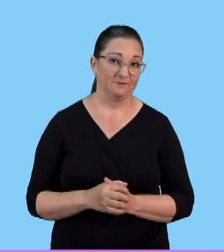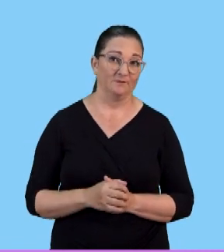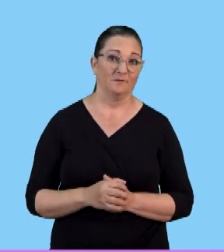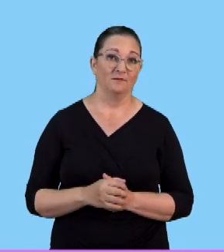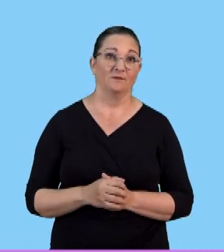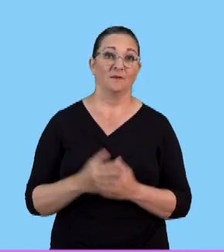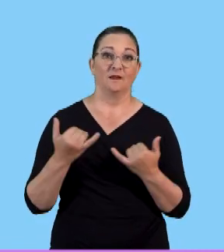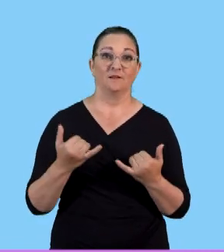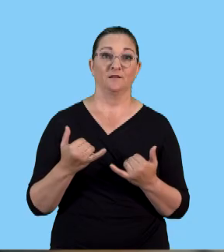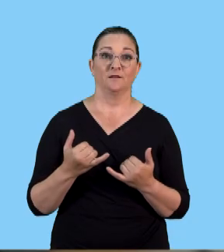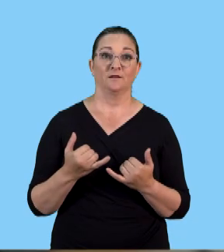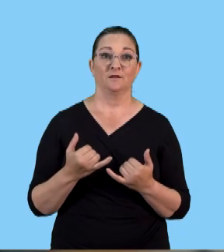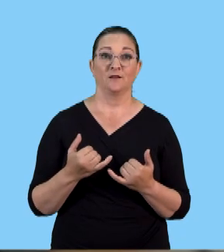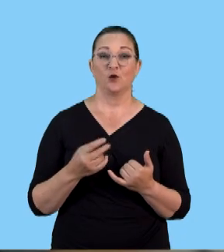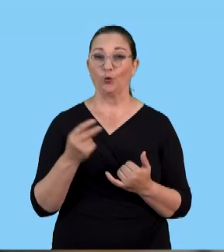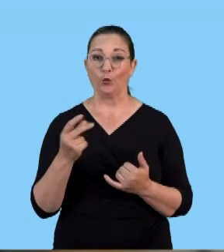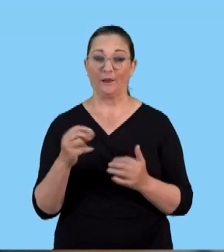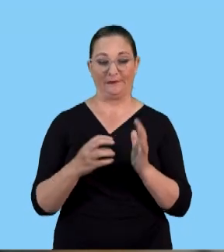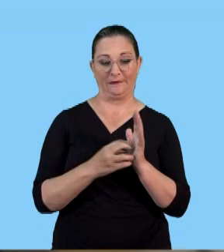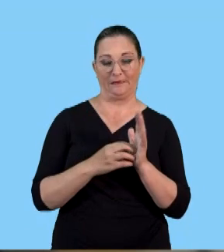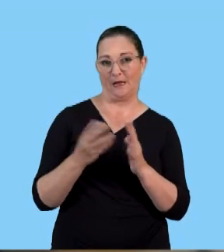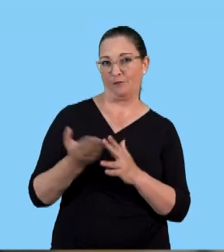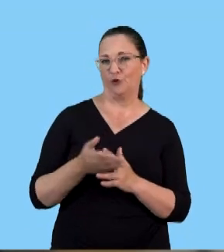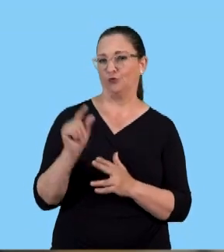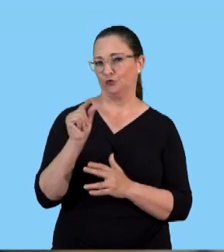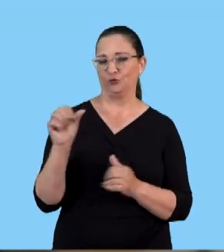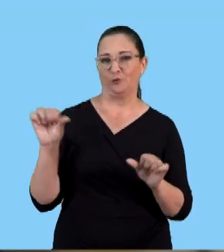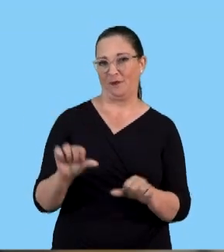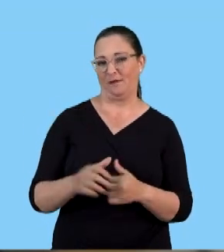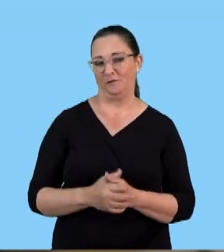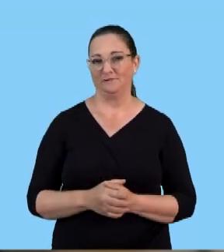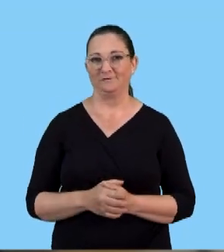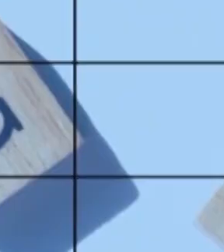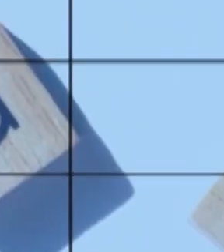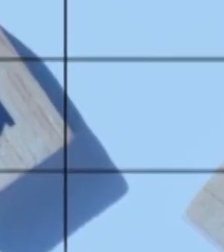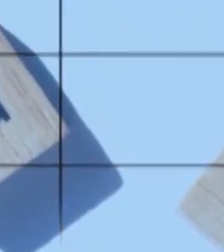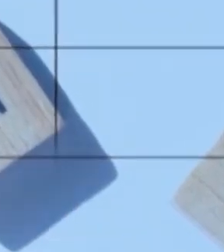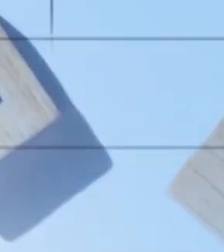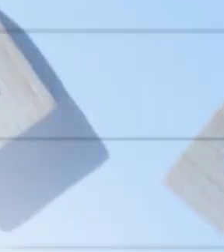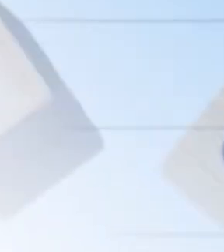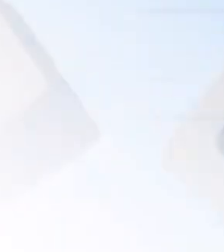361.60. Right, now let us go for a quick ad break. We'll be right back.